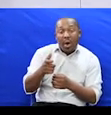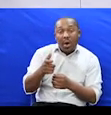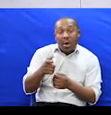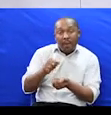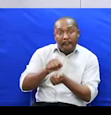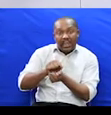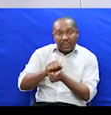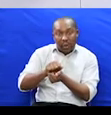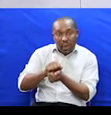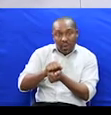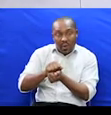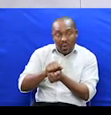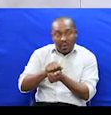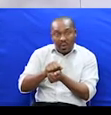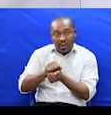particle